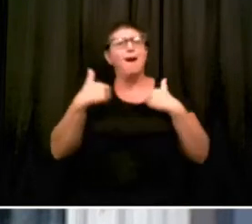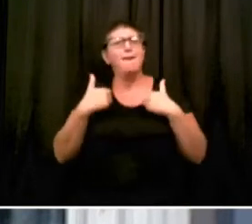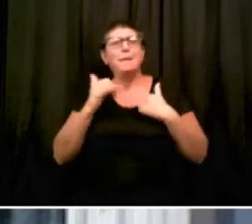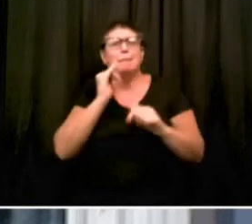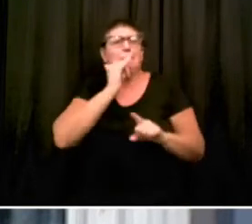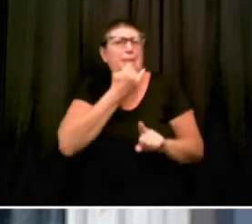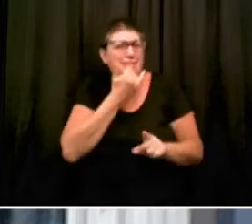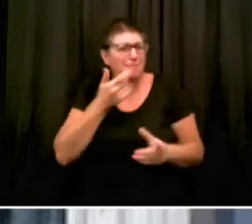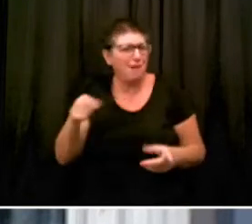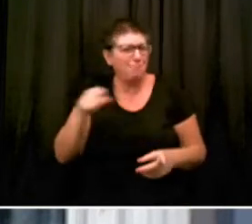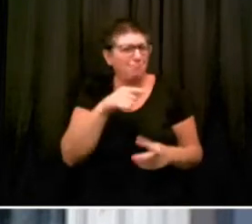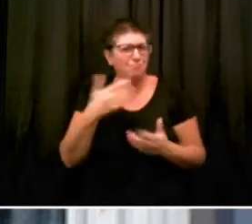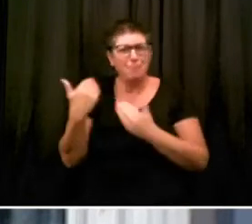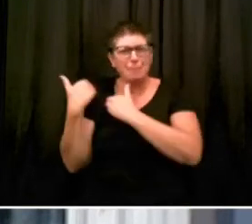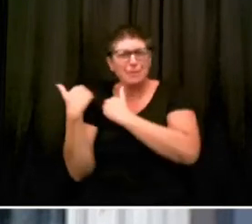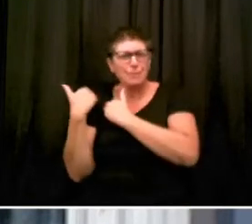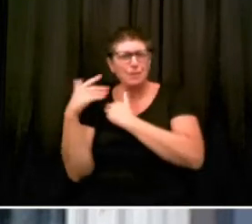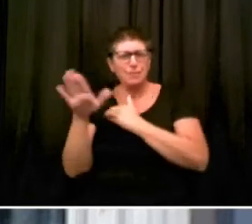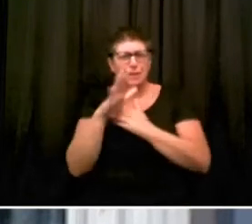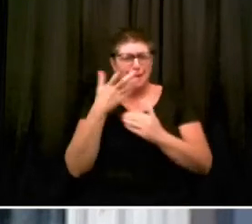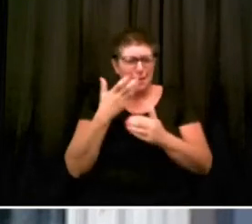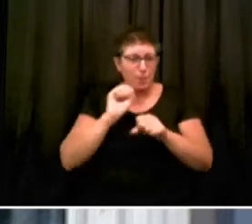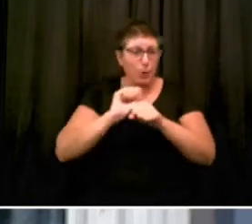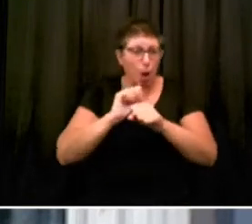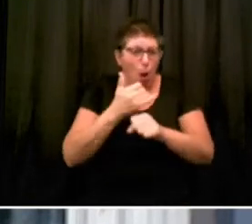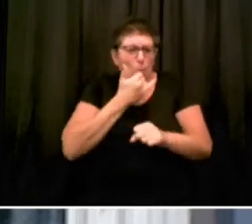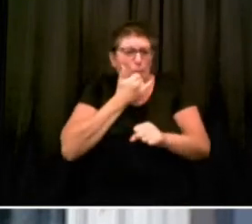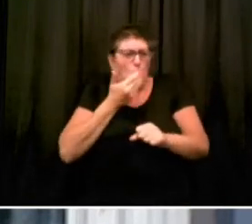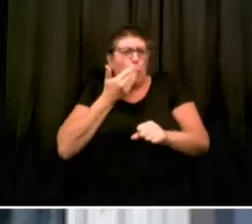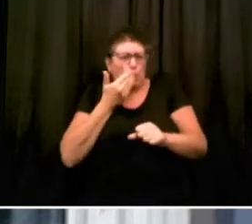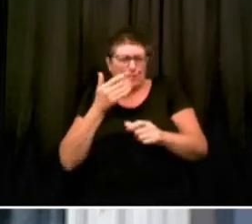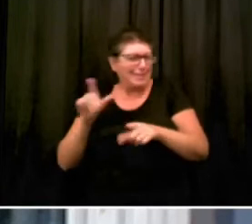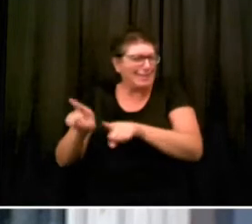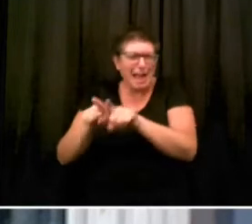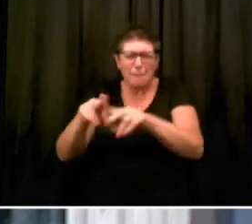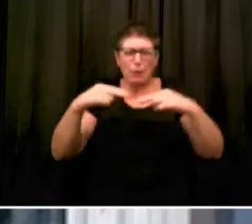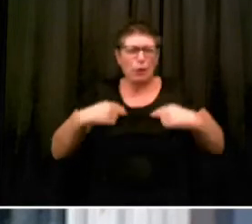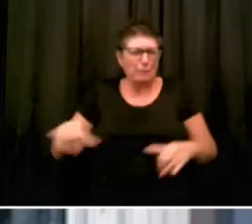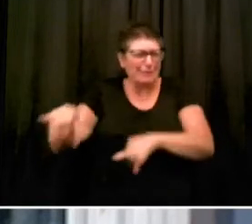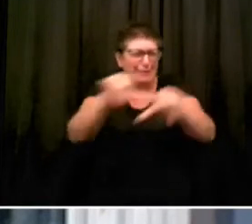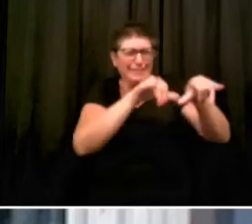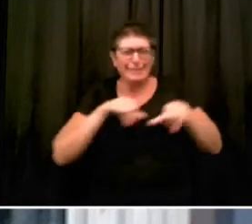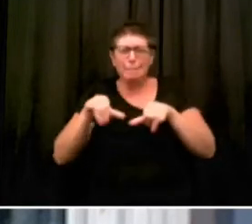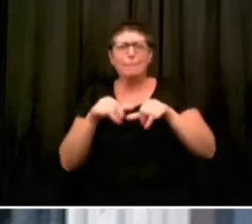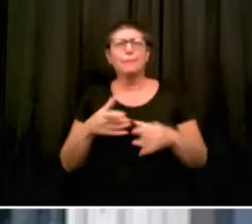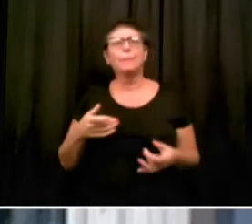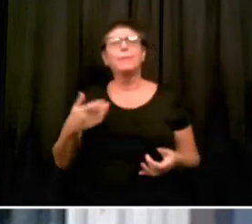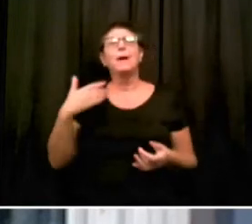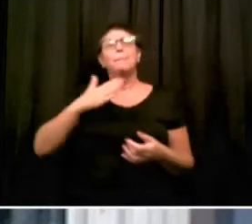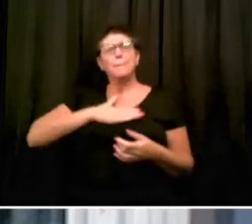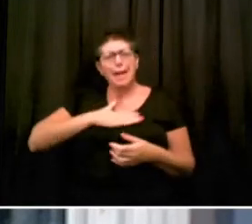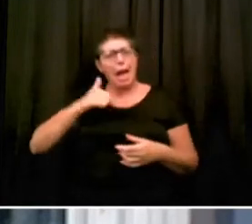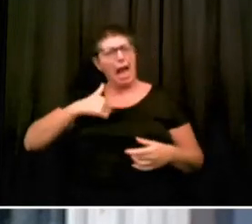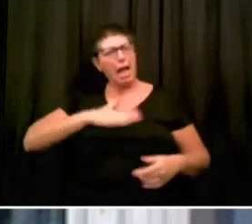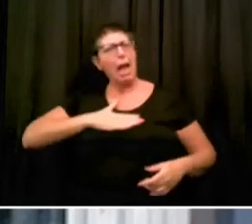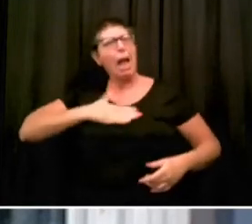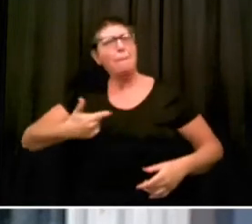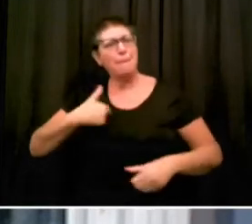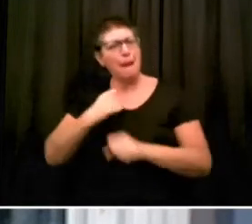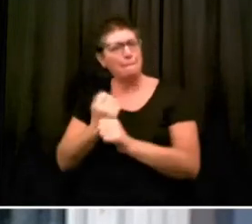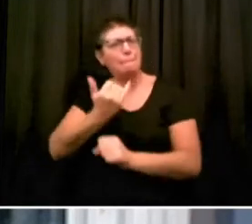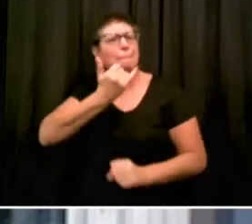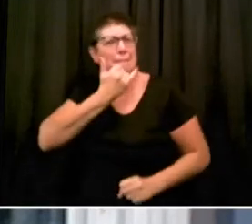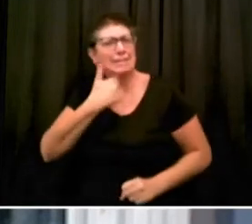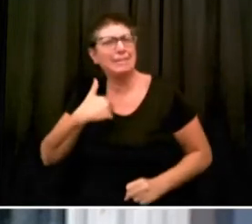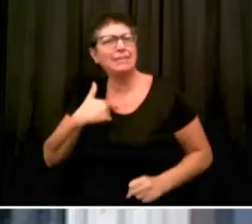we're trying to do is here constantly improve. Some would maybe use the word reform. I would say improve,